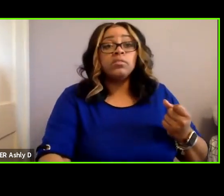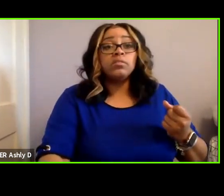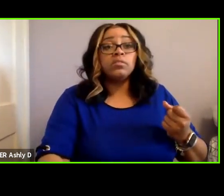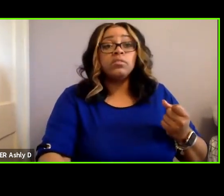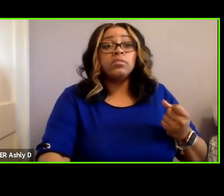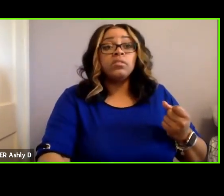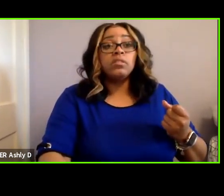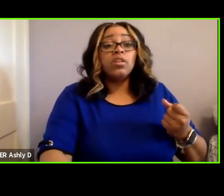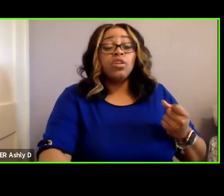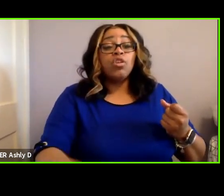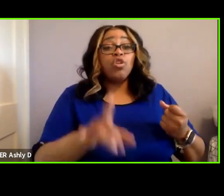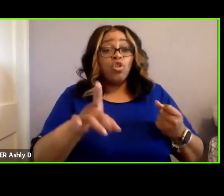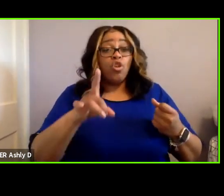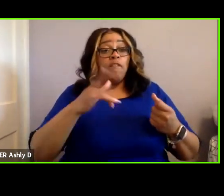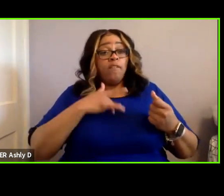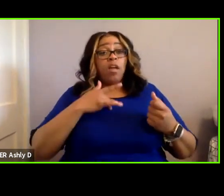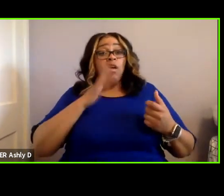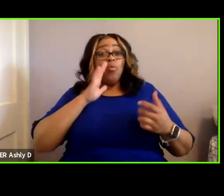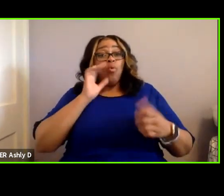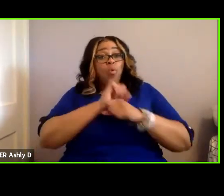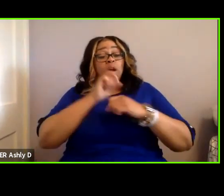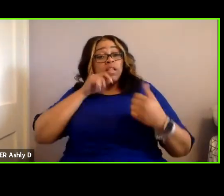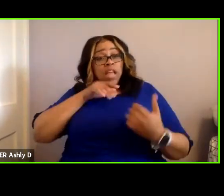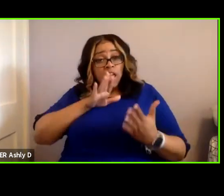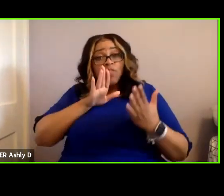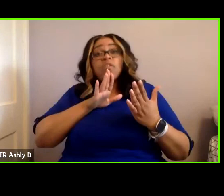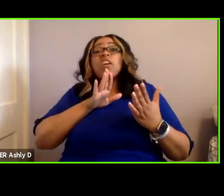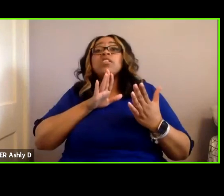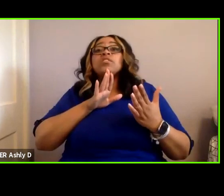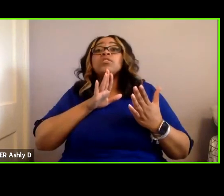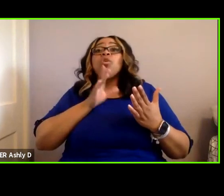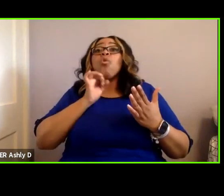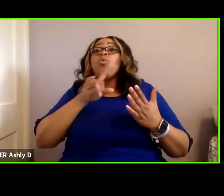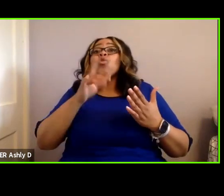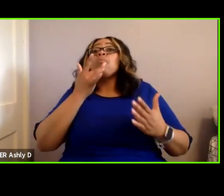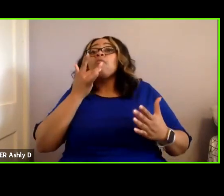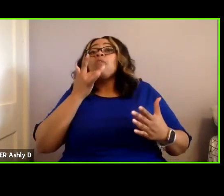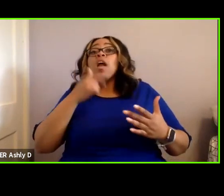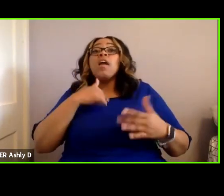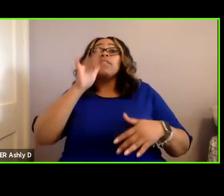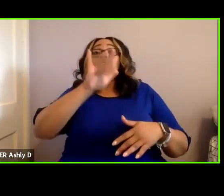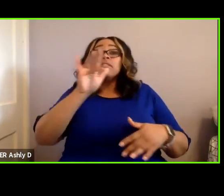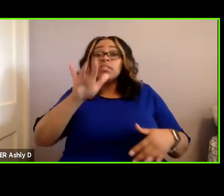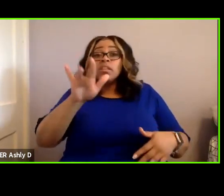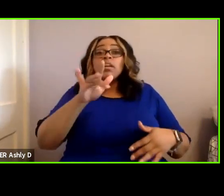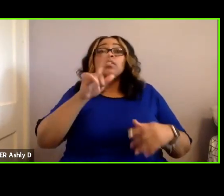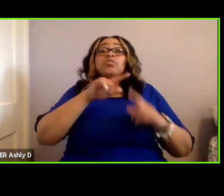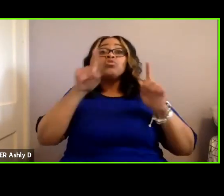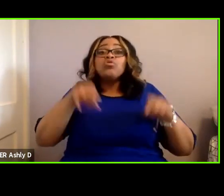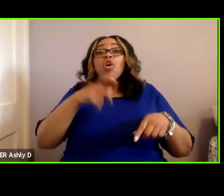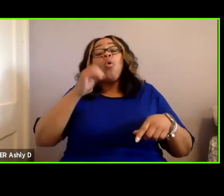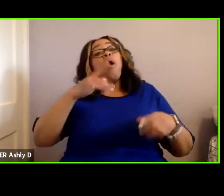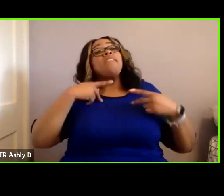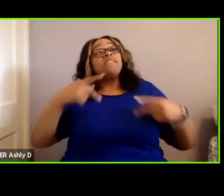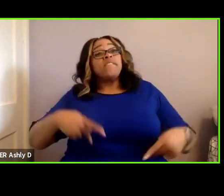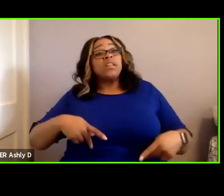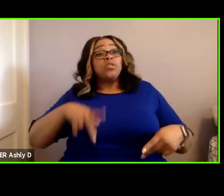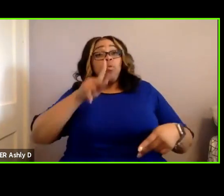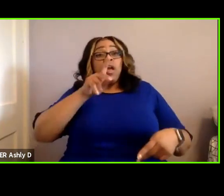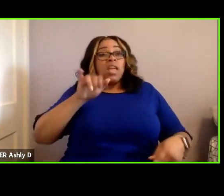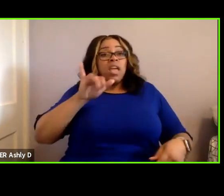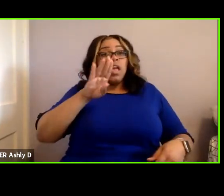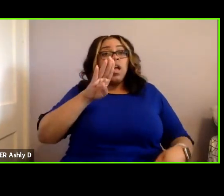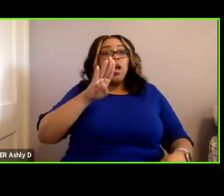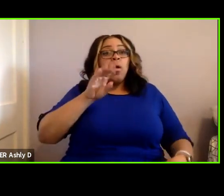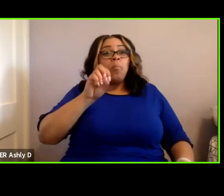optimism for that working as an interface, or would you rather have a touchscreen? Would you rather have a physical keyboard? What are